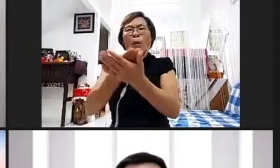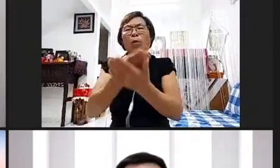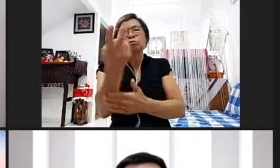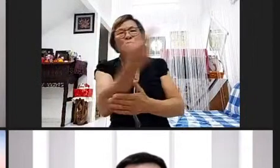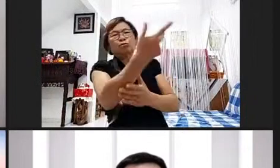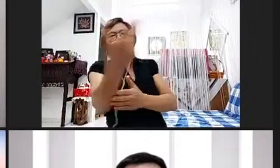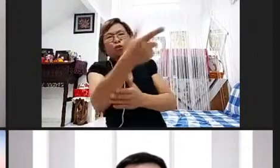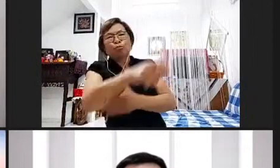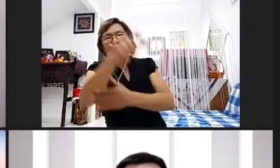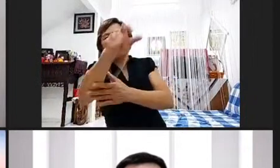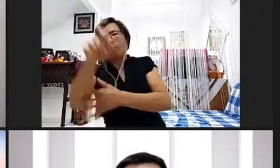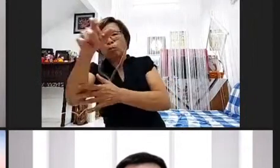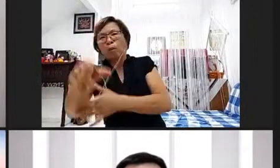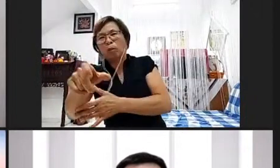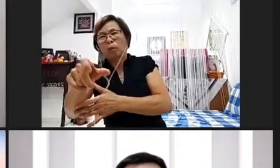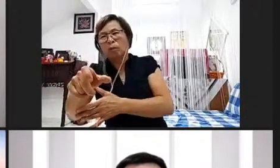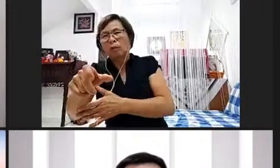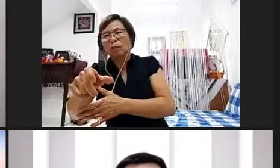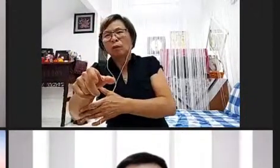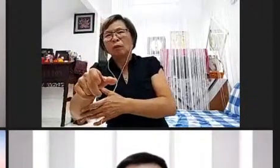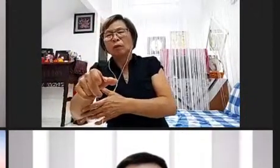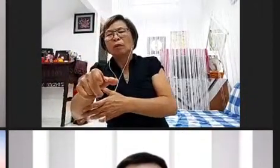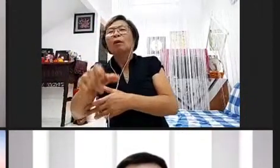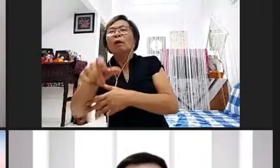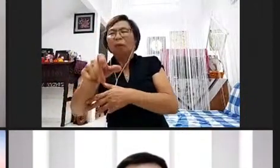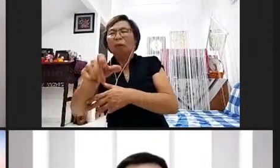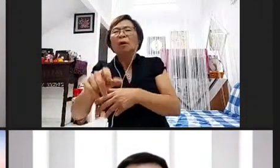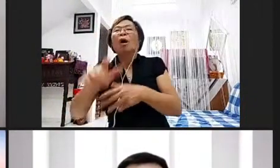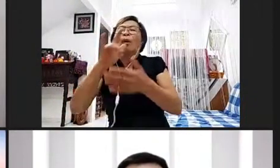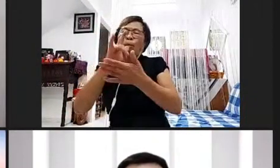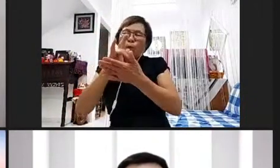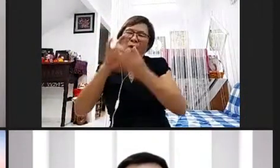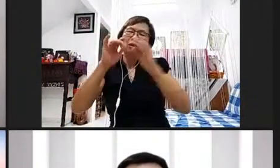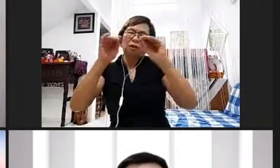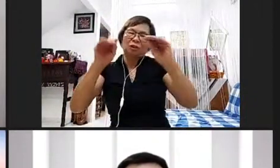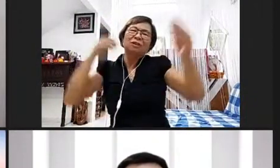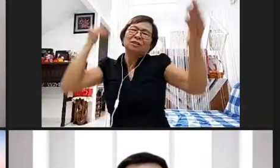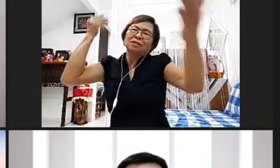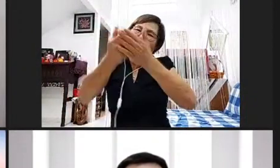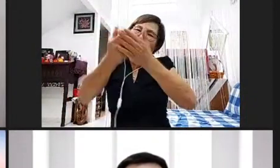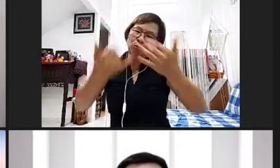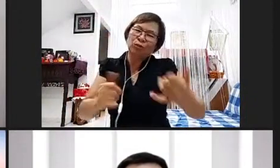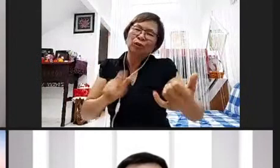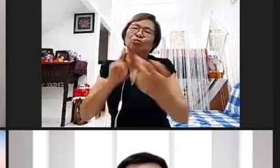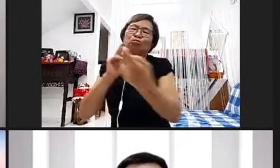that the efficacy of the Buddha's teaching still remains up to today.